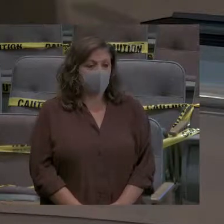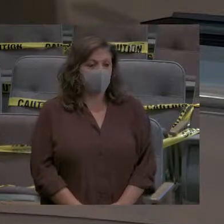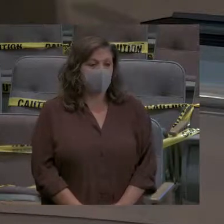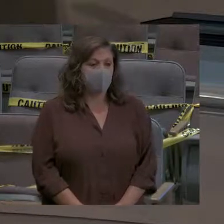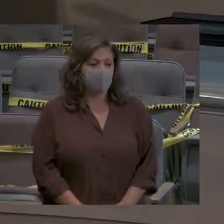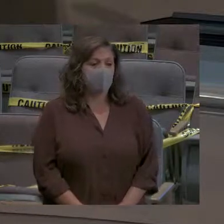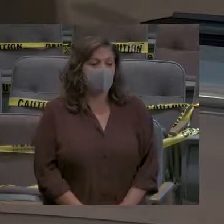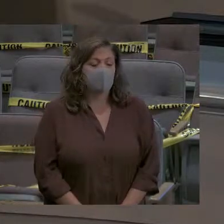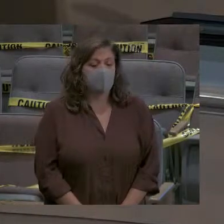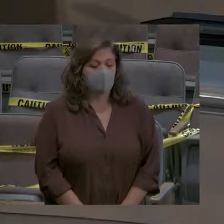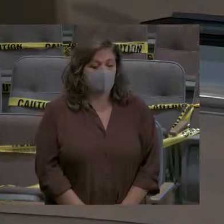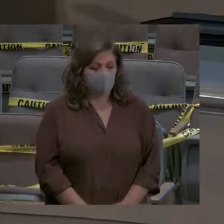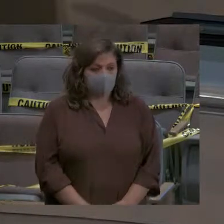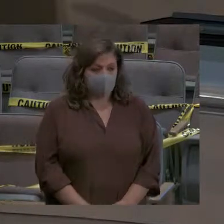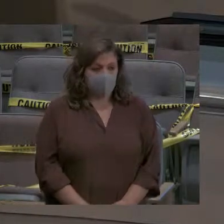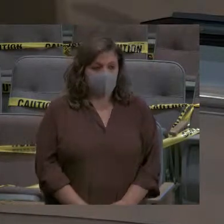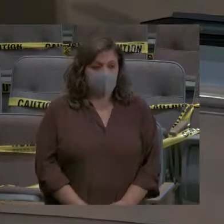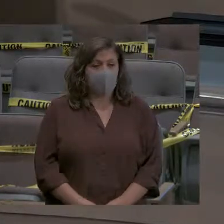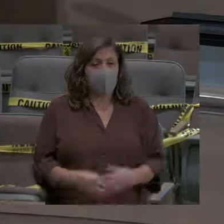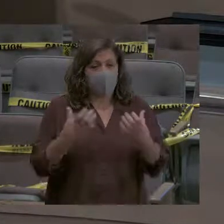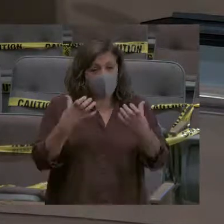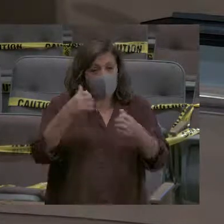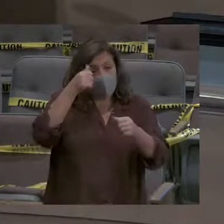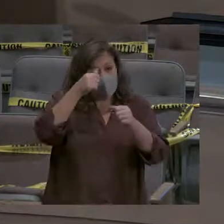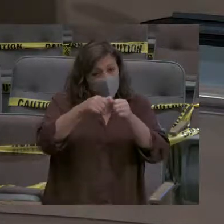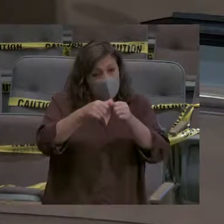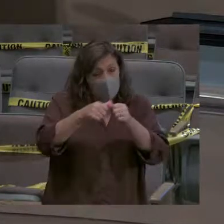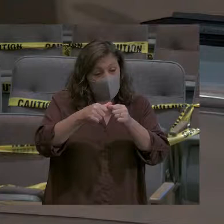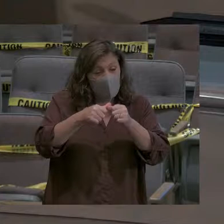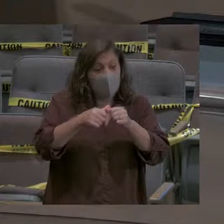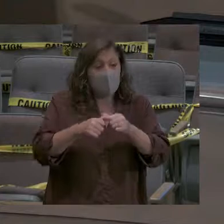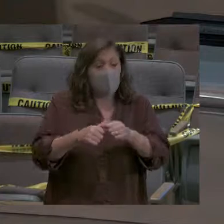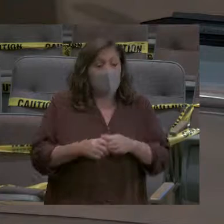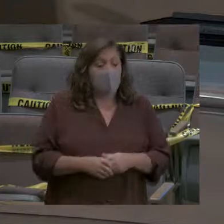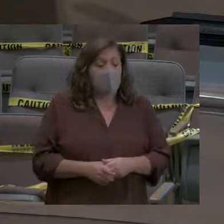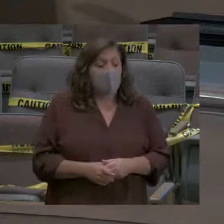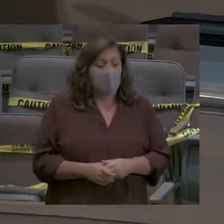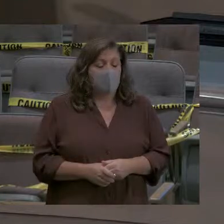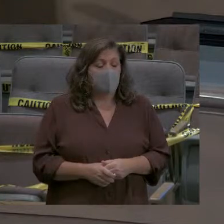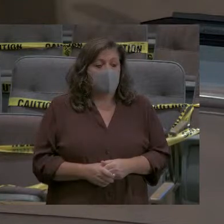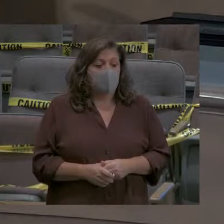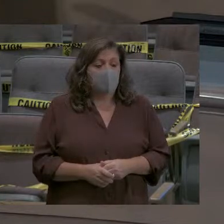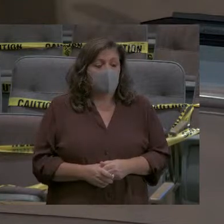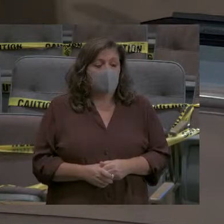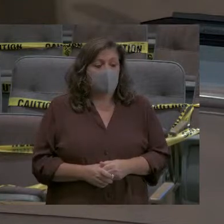you know, as a reminder, when